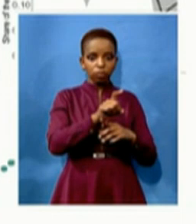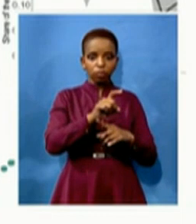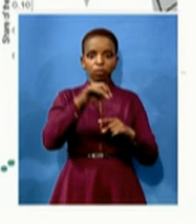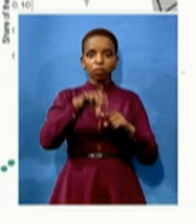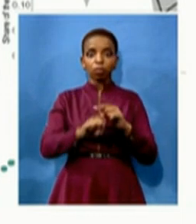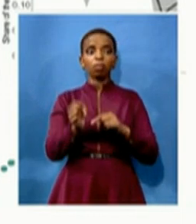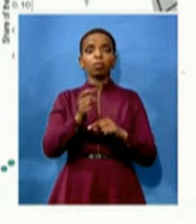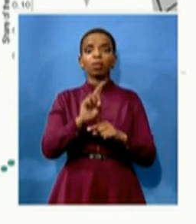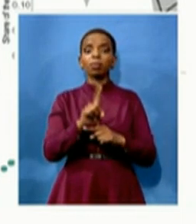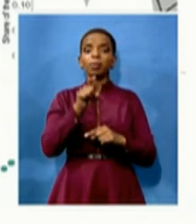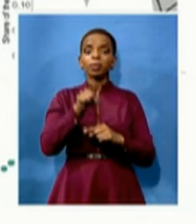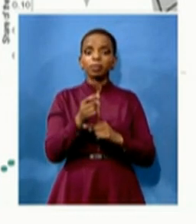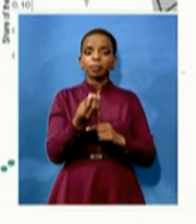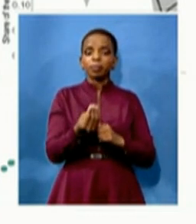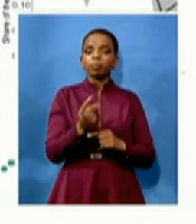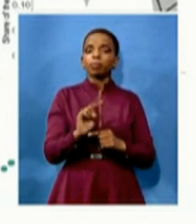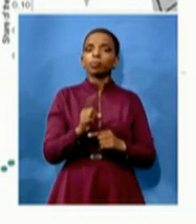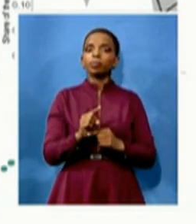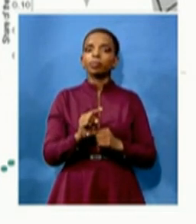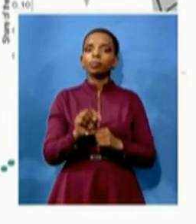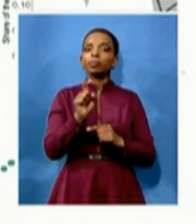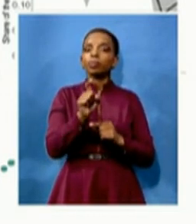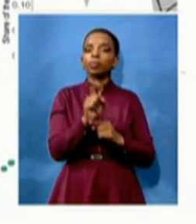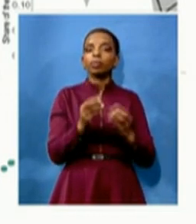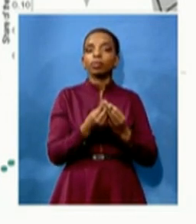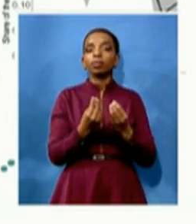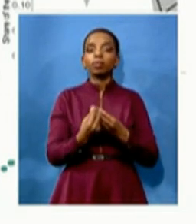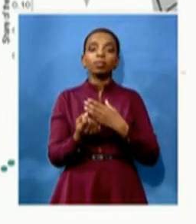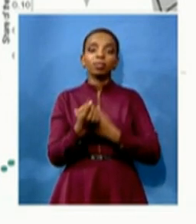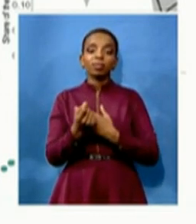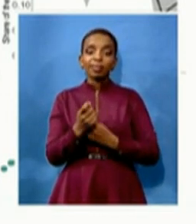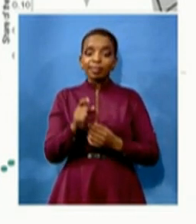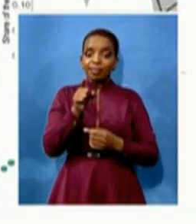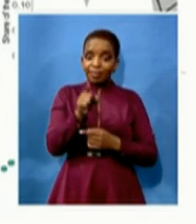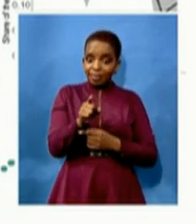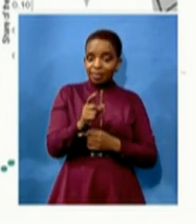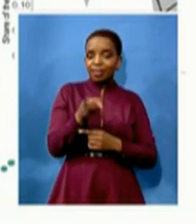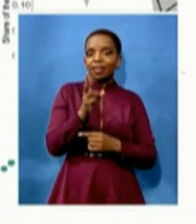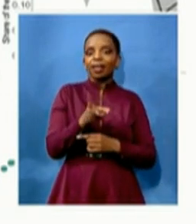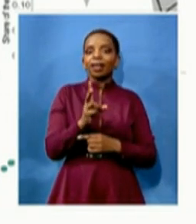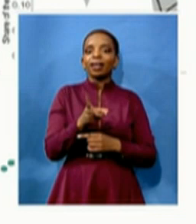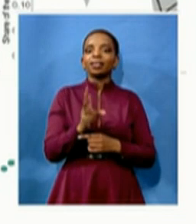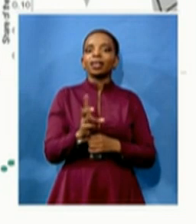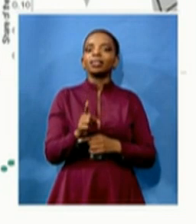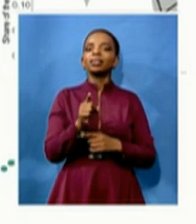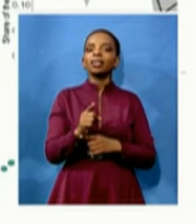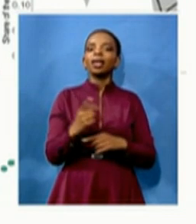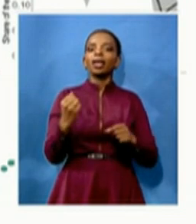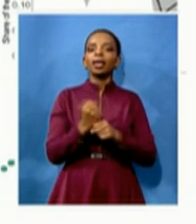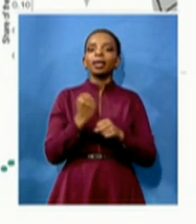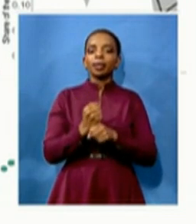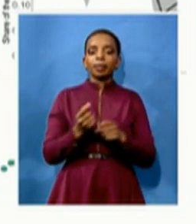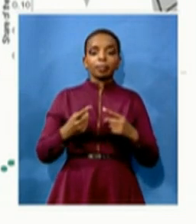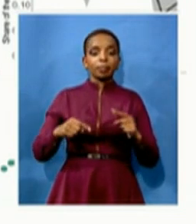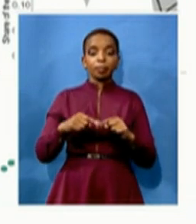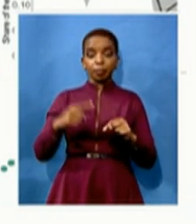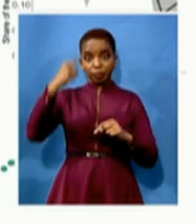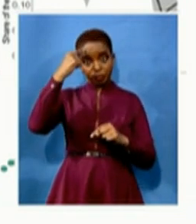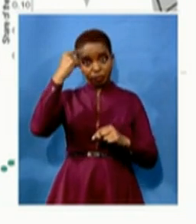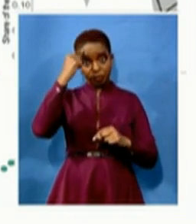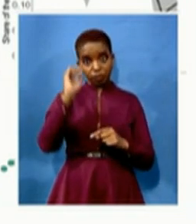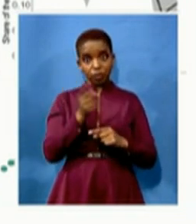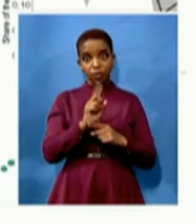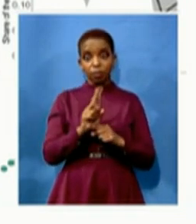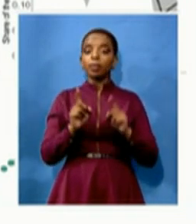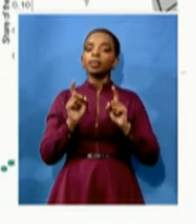square kilometer. This again is an impetus for policymakers to think about de-densification policies, which has been discussed on a national